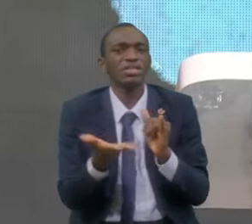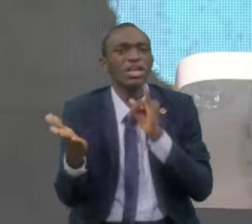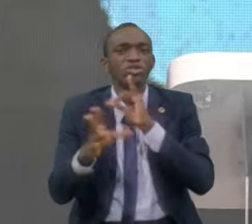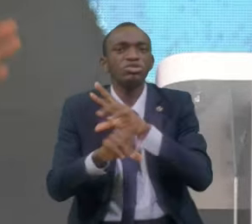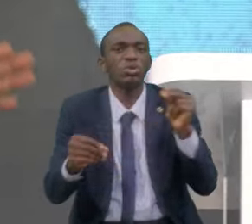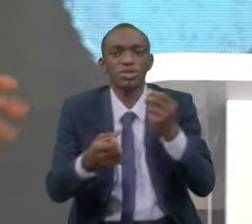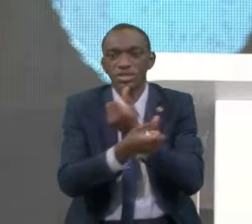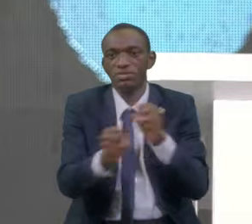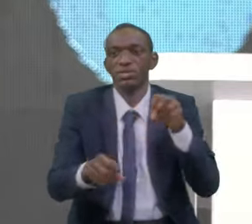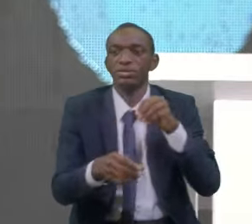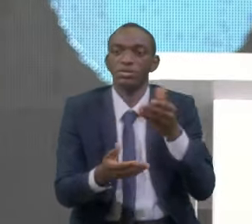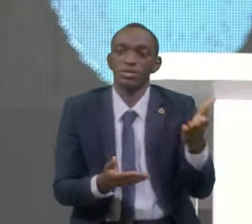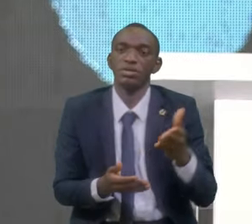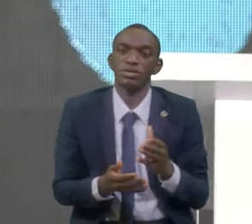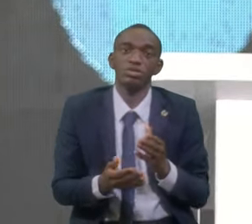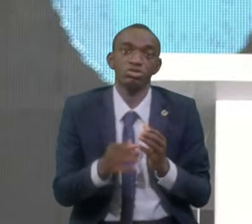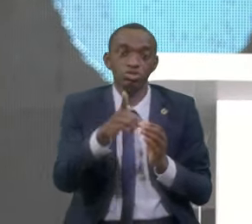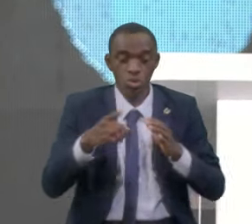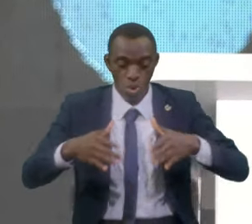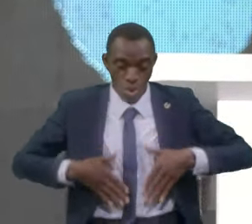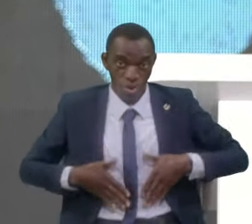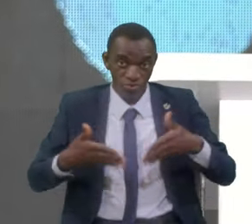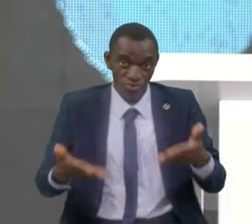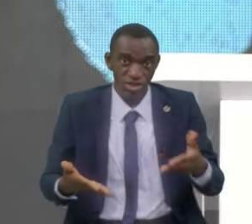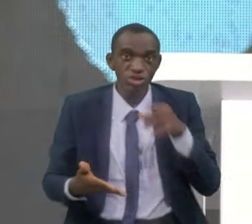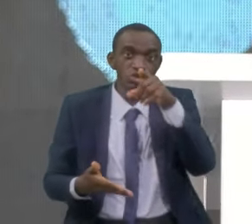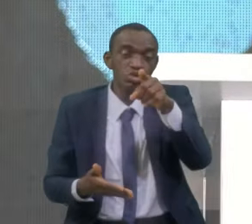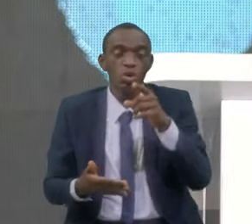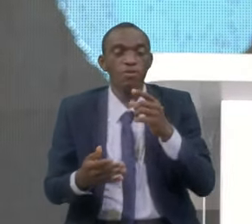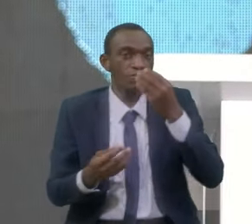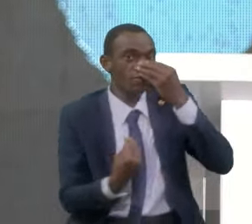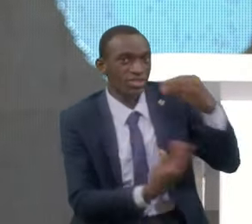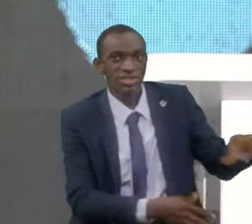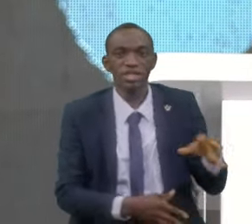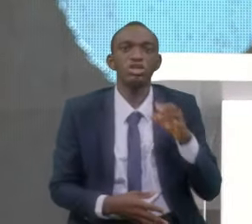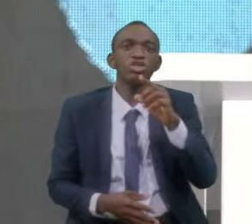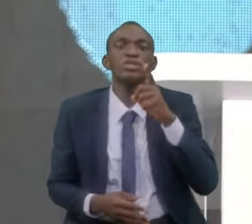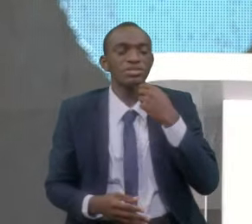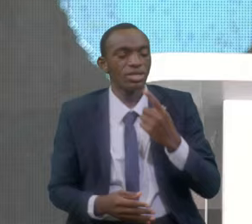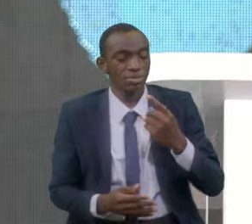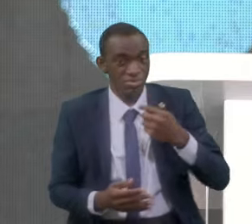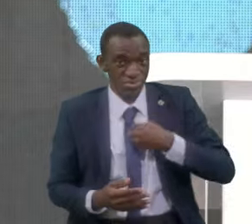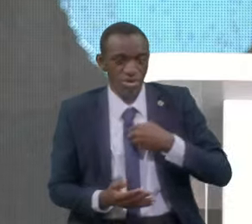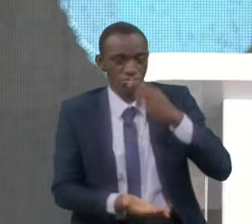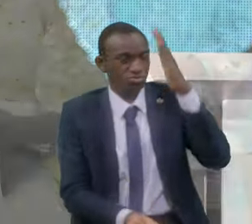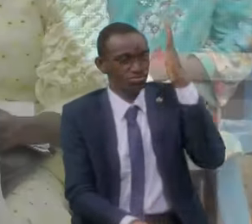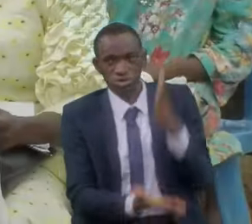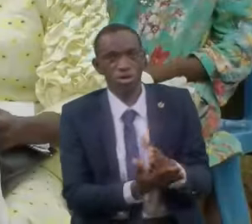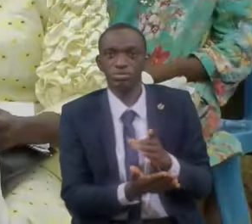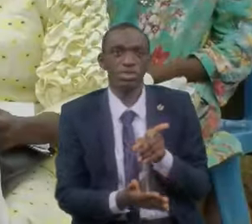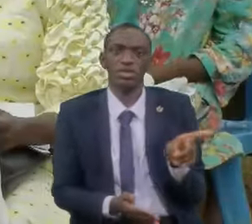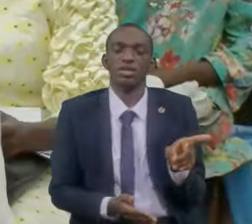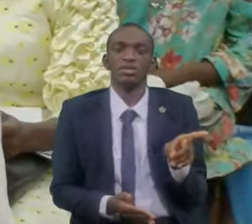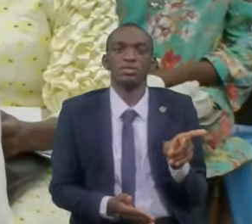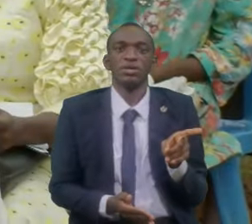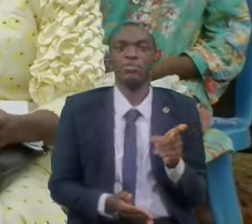You confess, you forsake, and you say that thing no more. And that